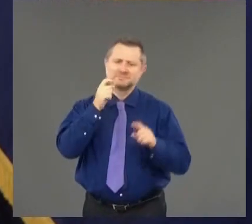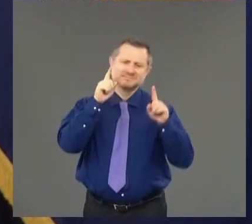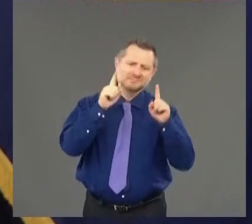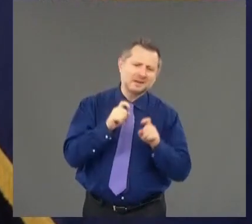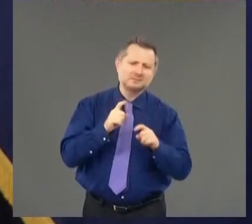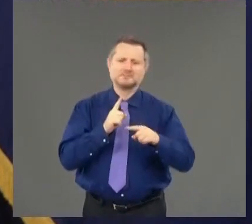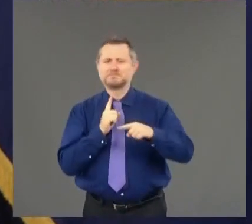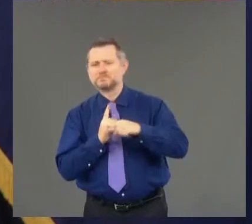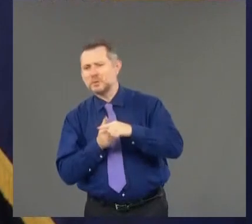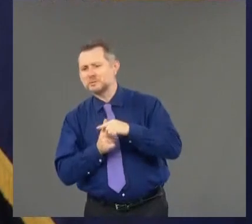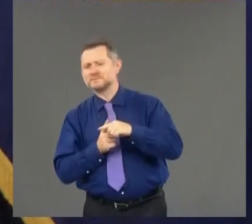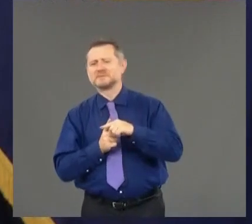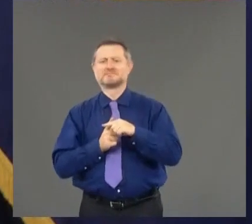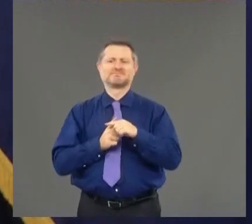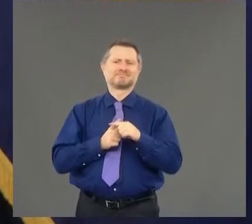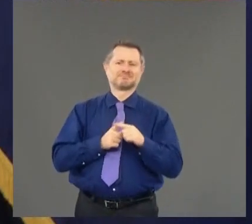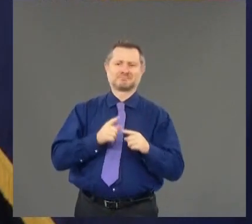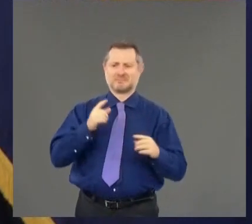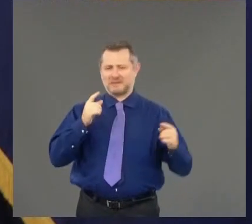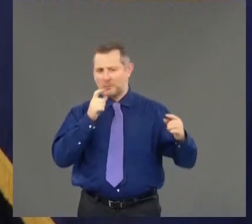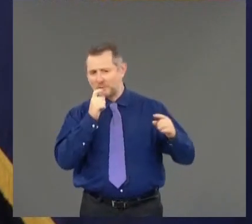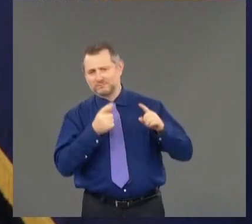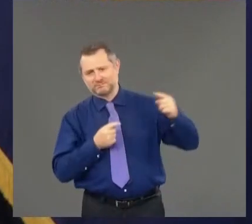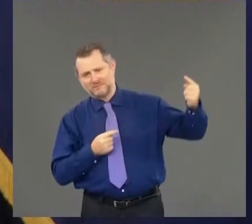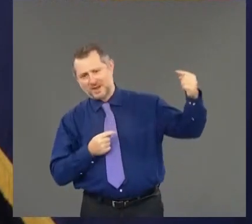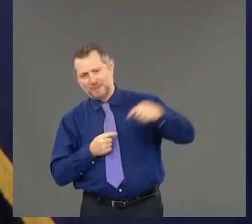in post-quarantine.